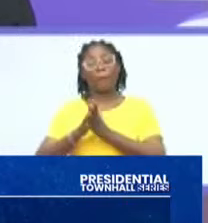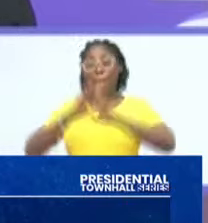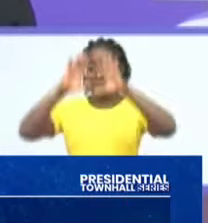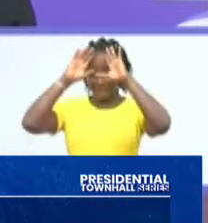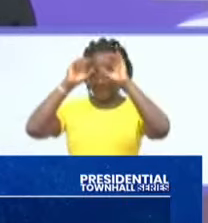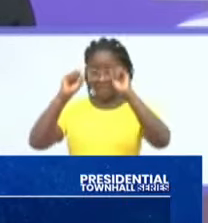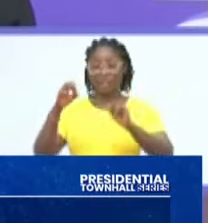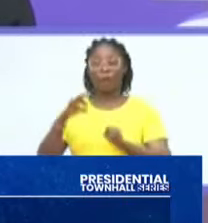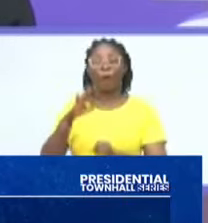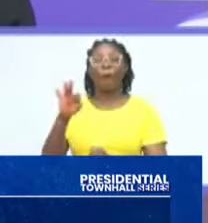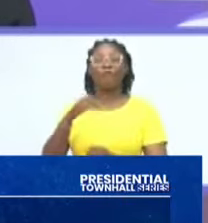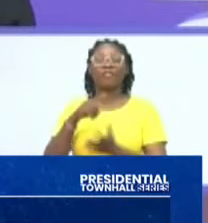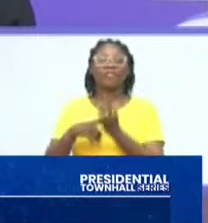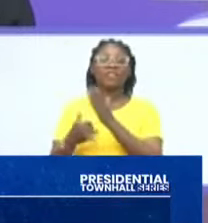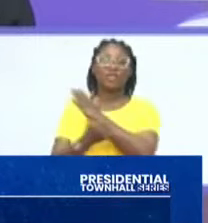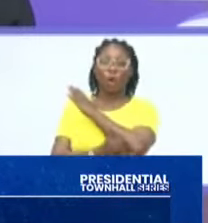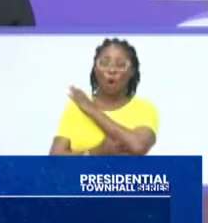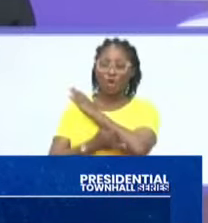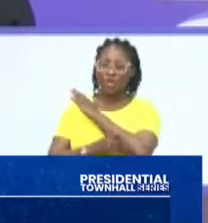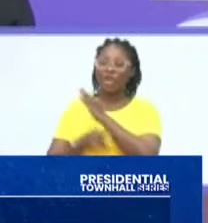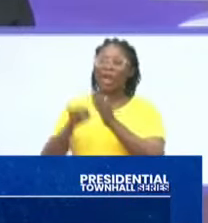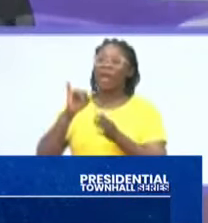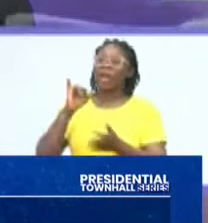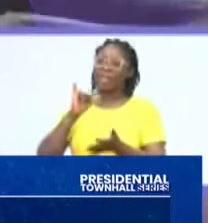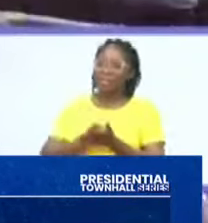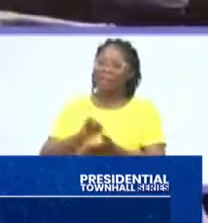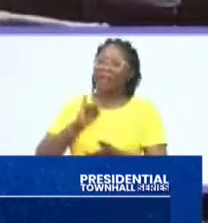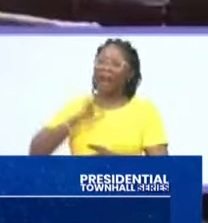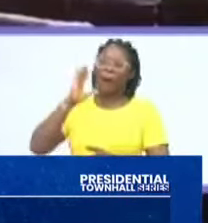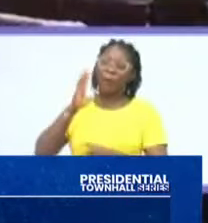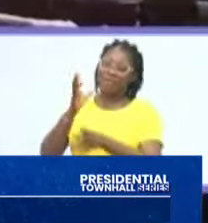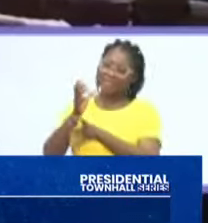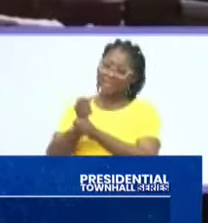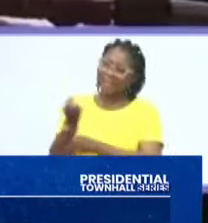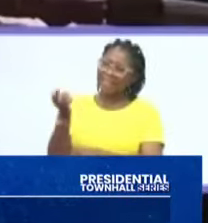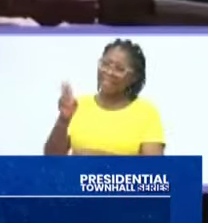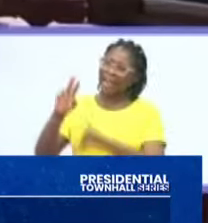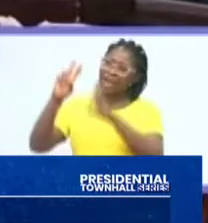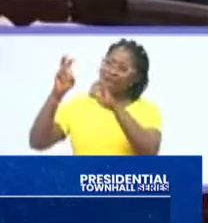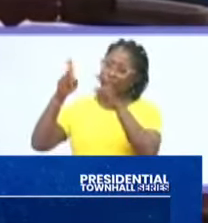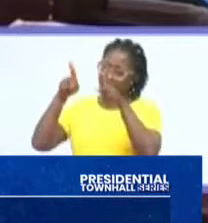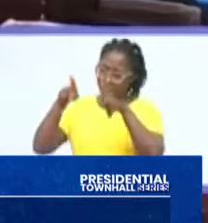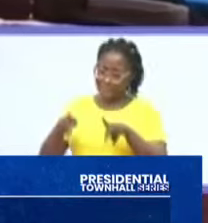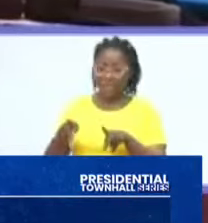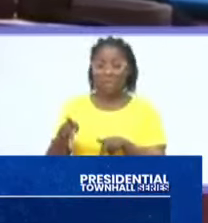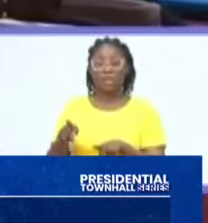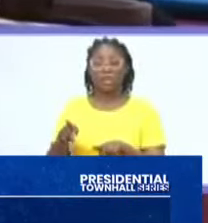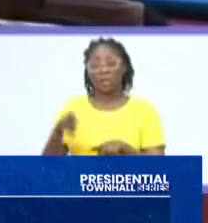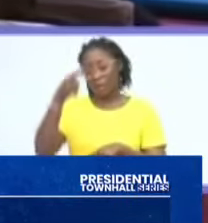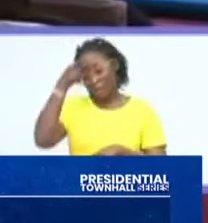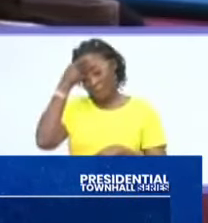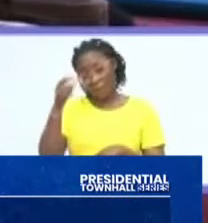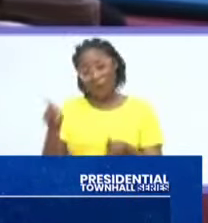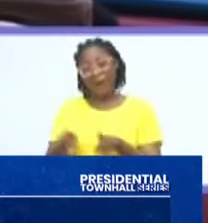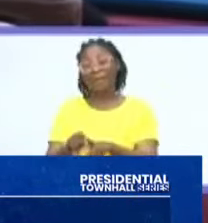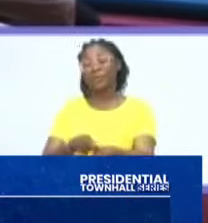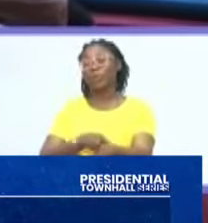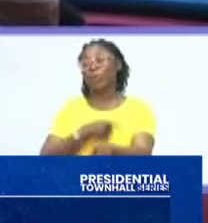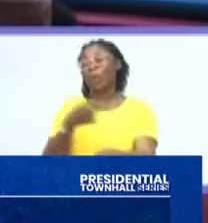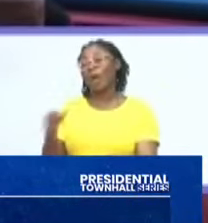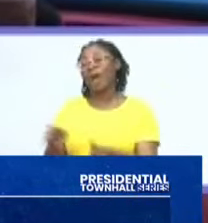I will take your issue personal. Because as long as you're in IDP